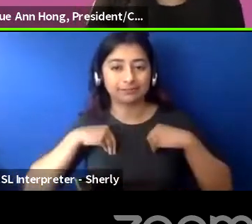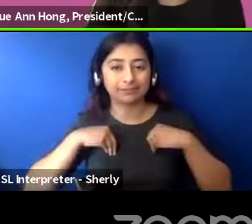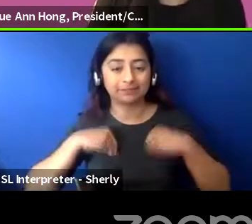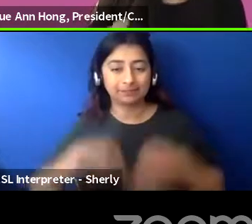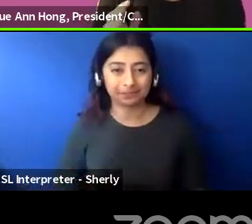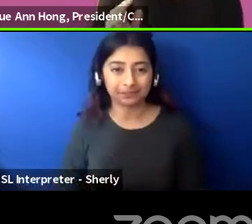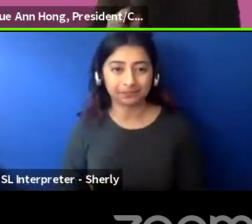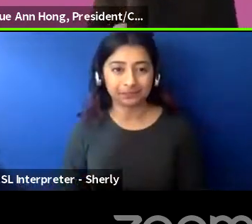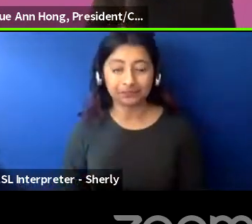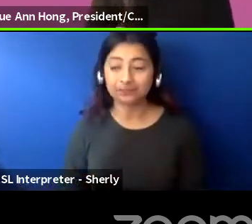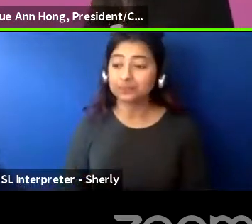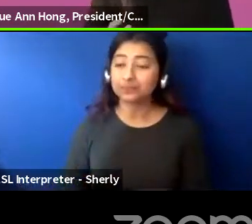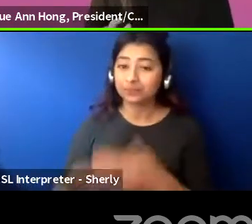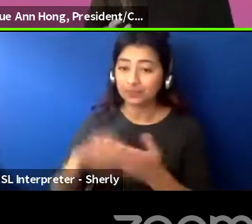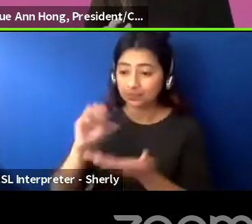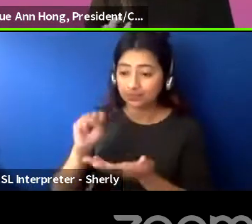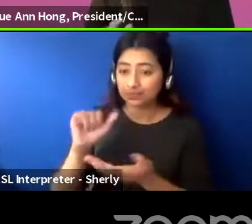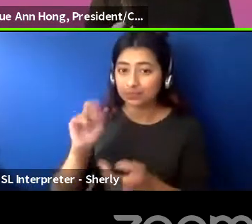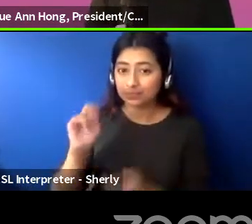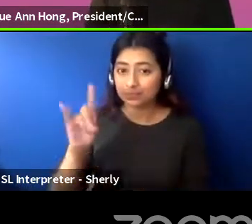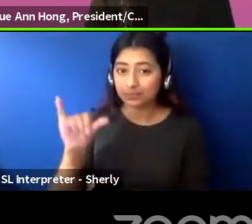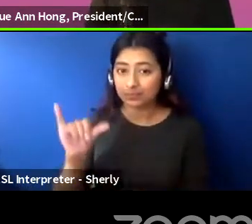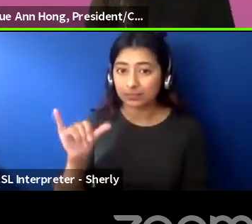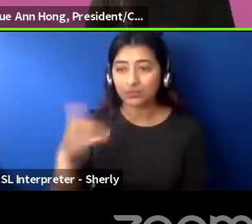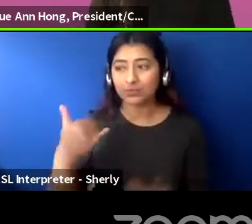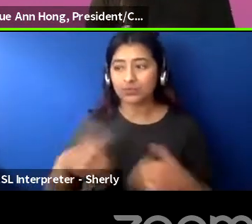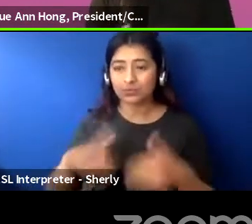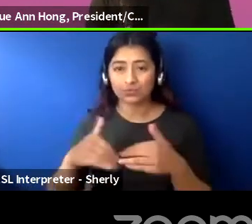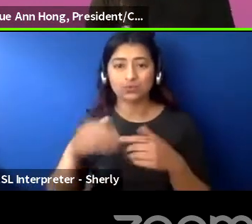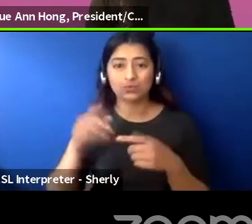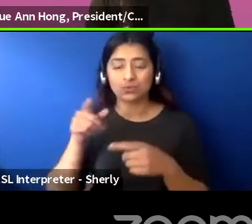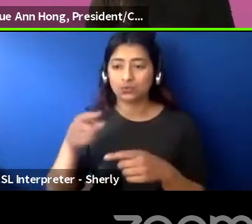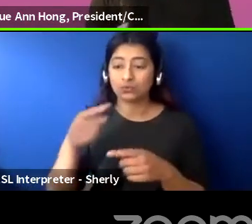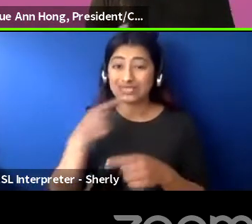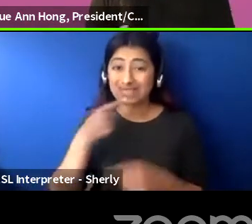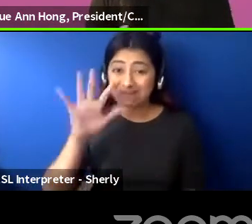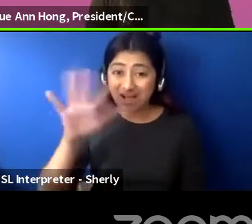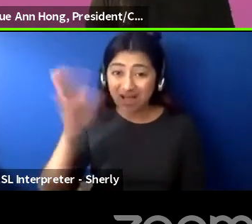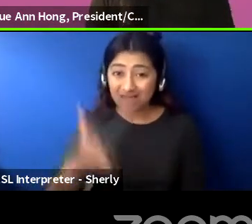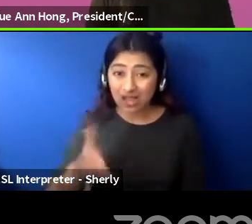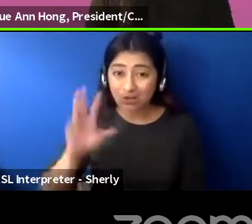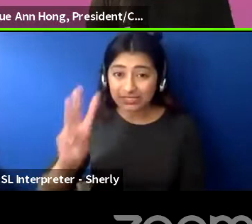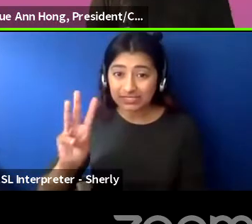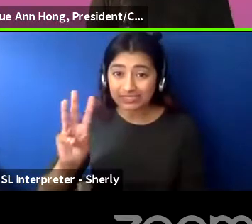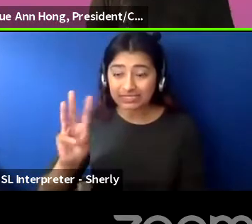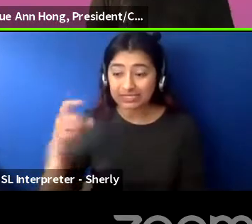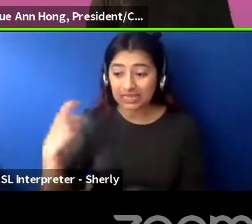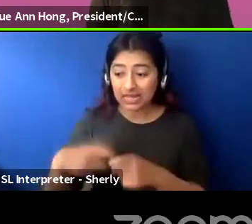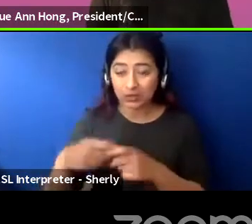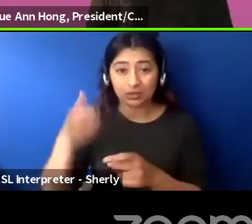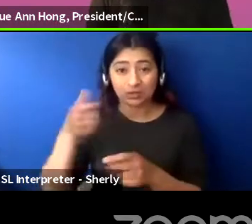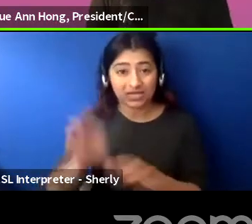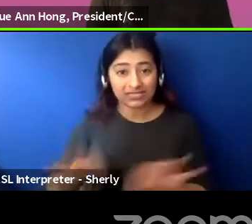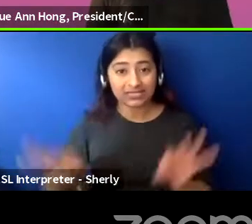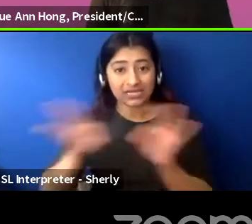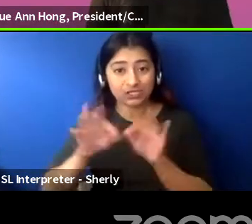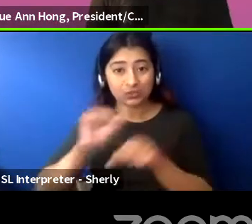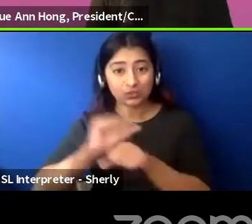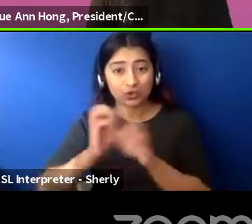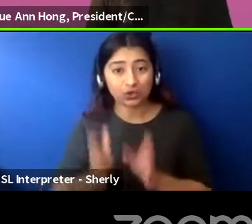So Cindy, it's just a stark reality when you said 5 out of 6 Latinos are an essential worker. That